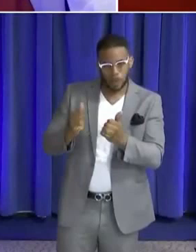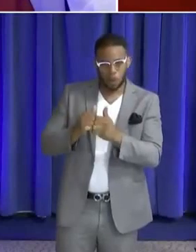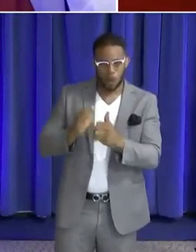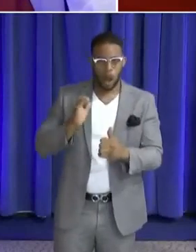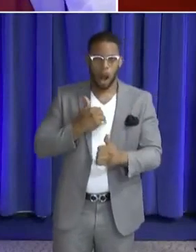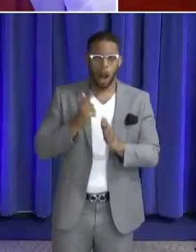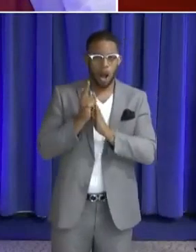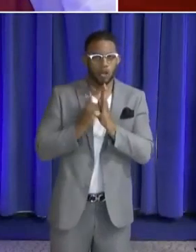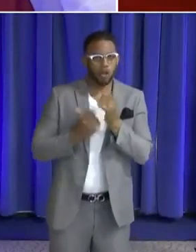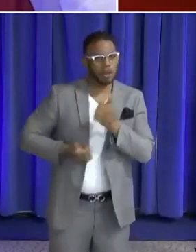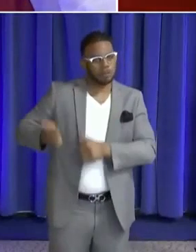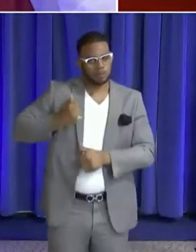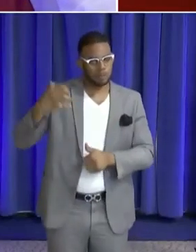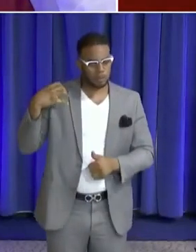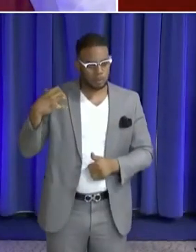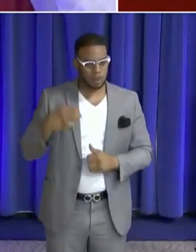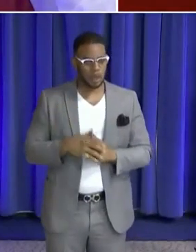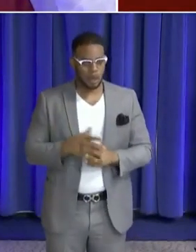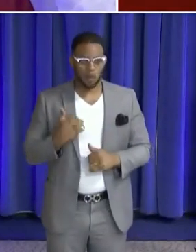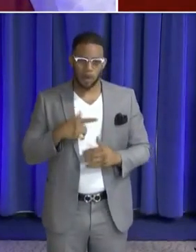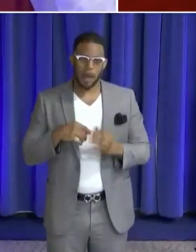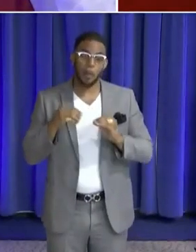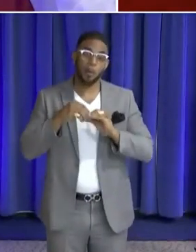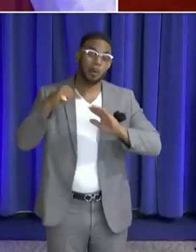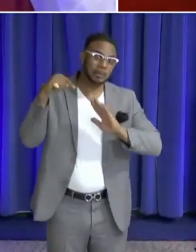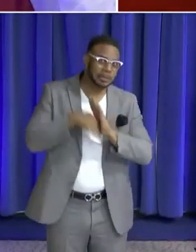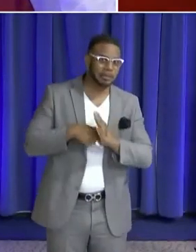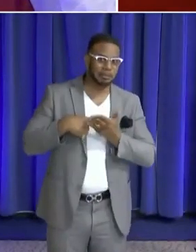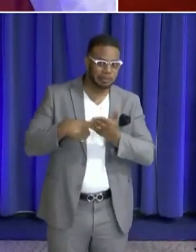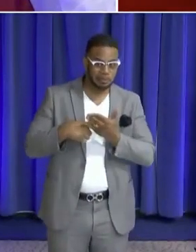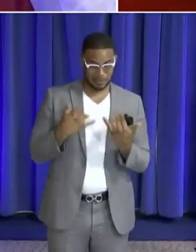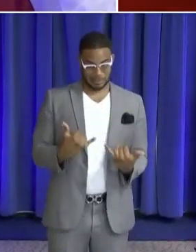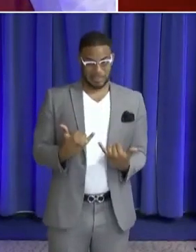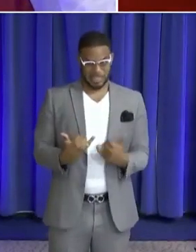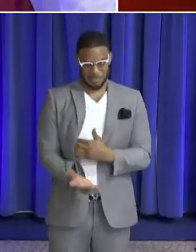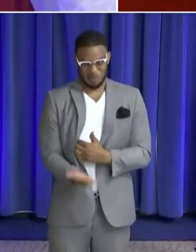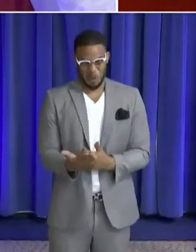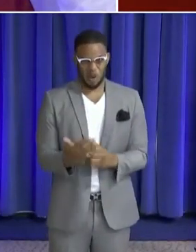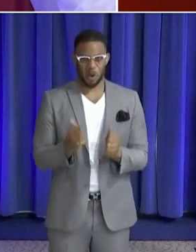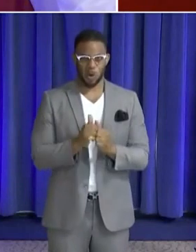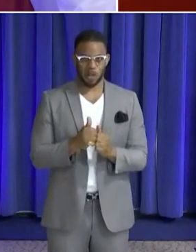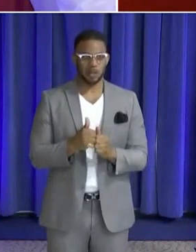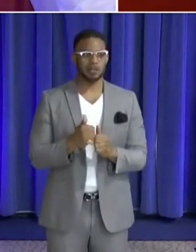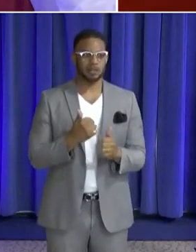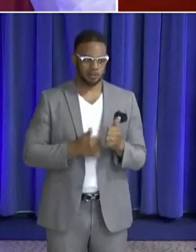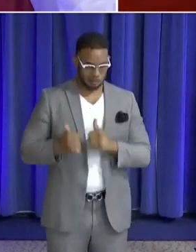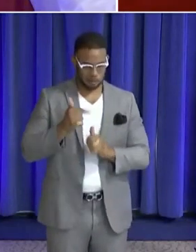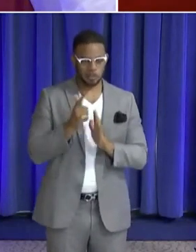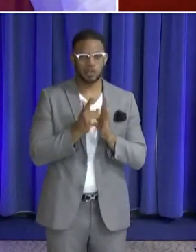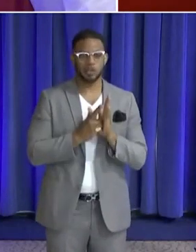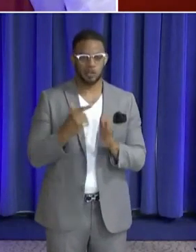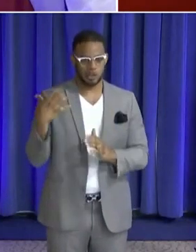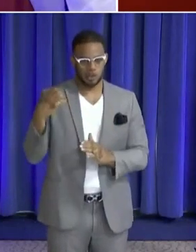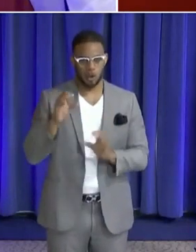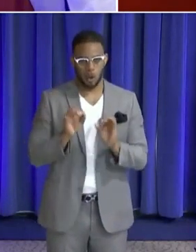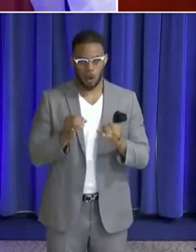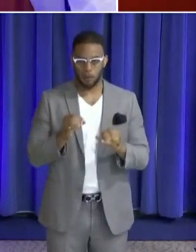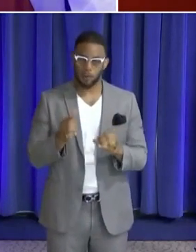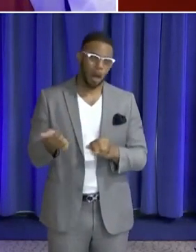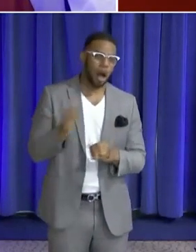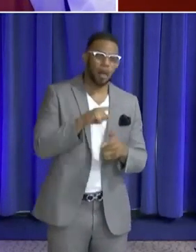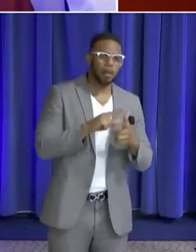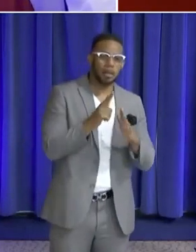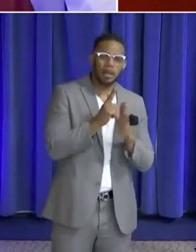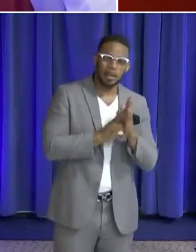our Attorney General, and we had further conversations today with the Attorney General's office, but other